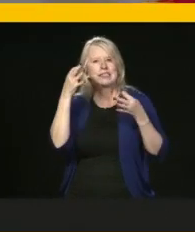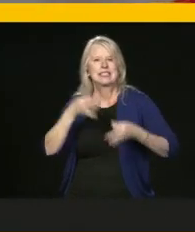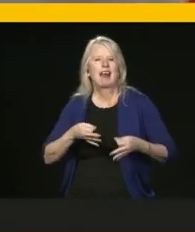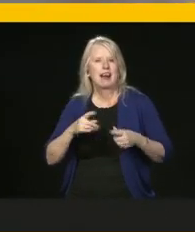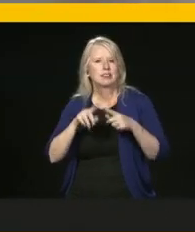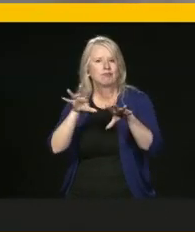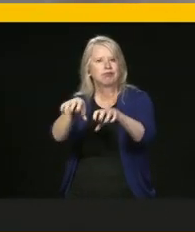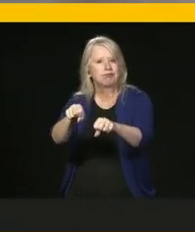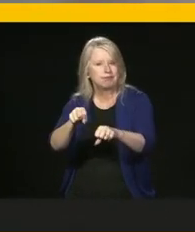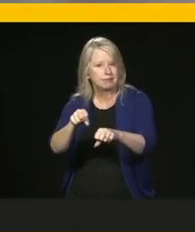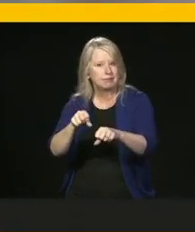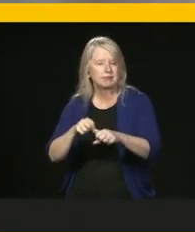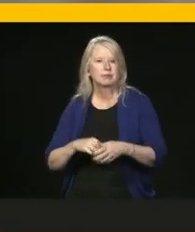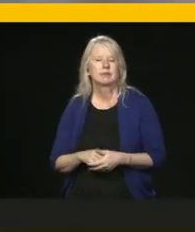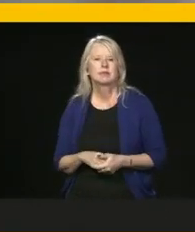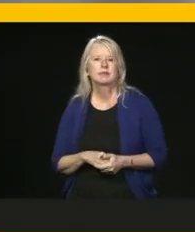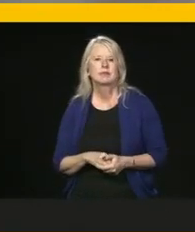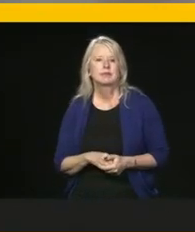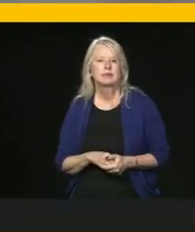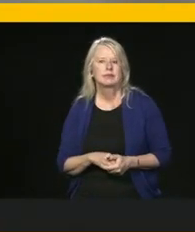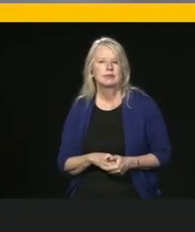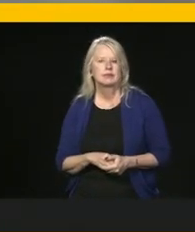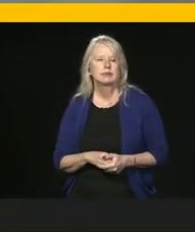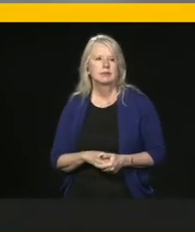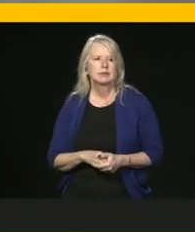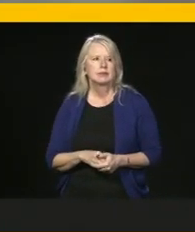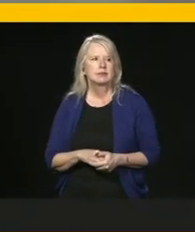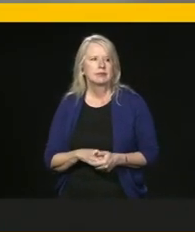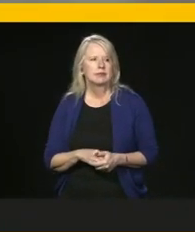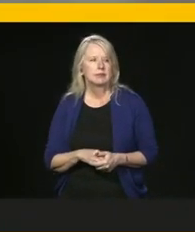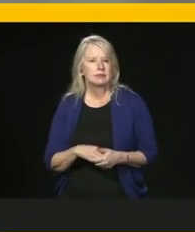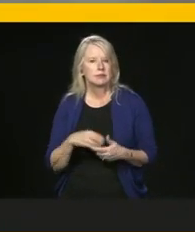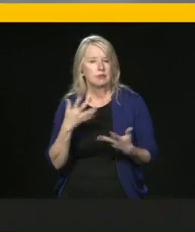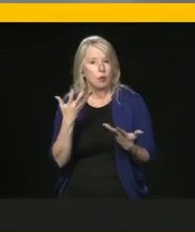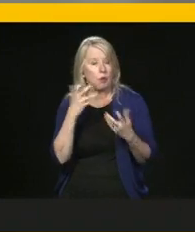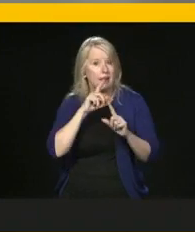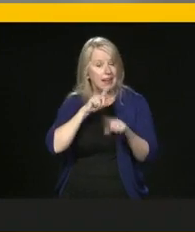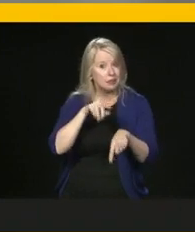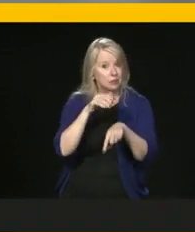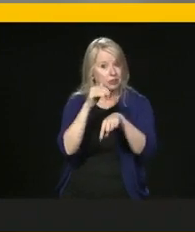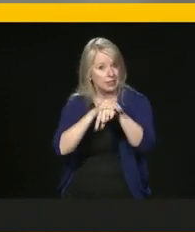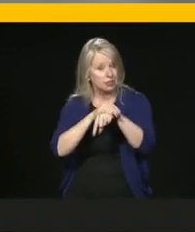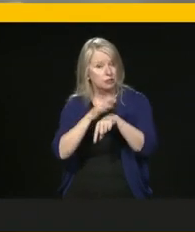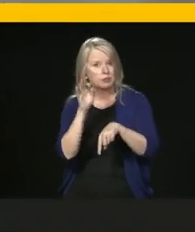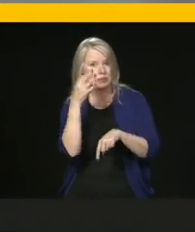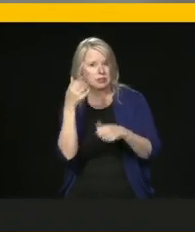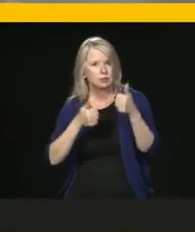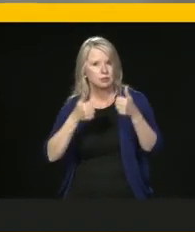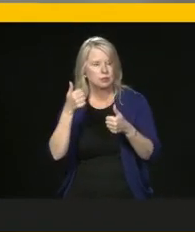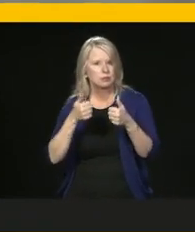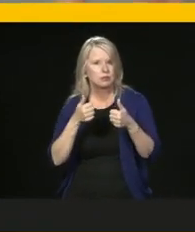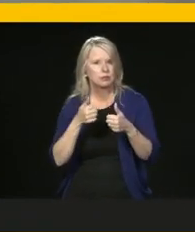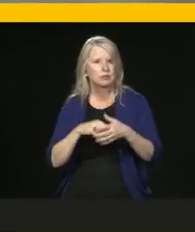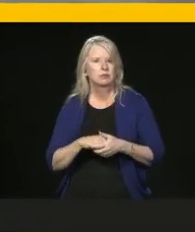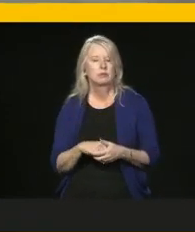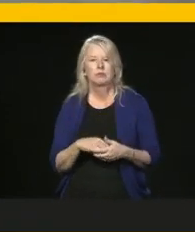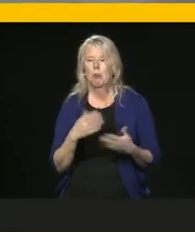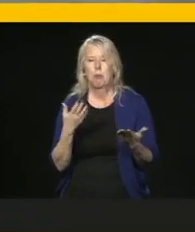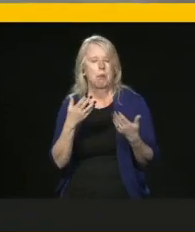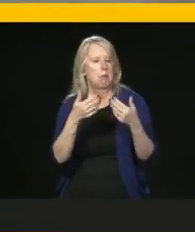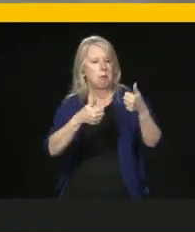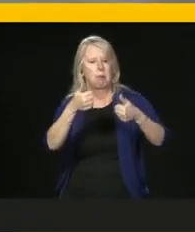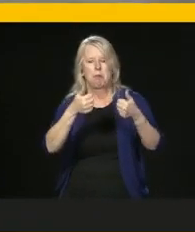Voulez-vous une réponse en français? Would you like an answer in English or French? Whoever actually has the answer. Okay, no, mais c'est